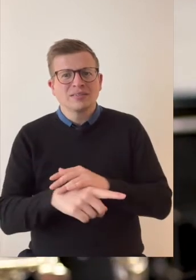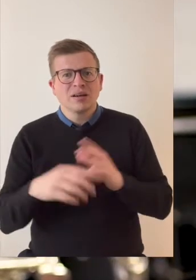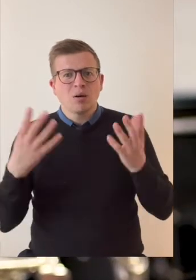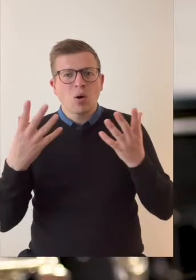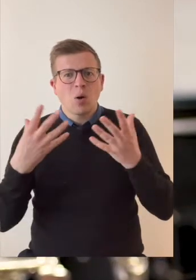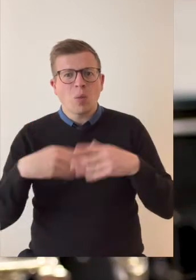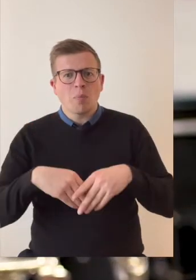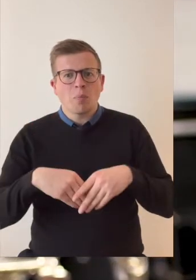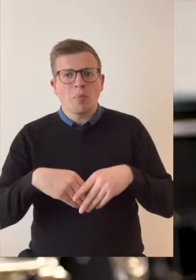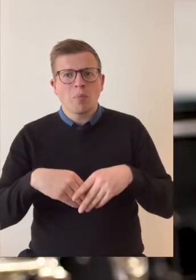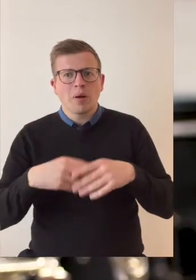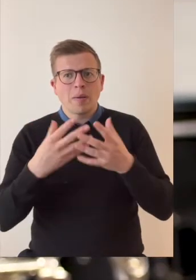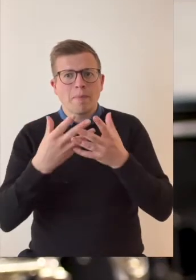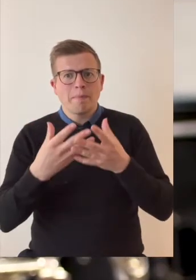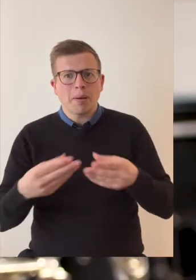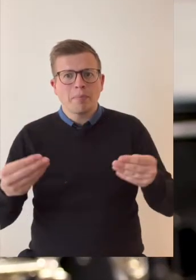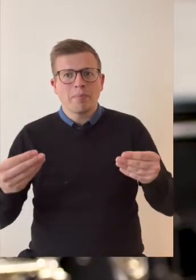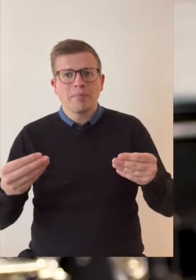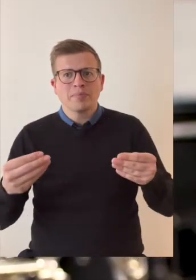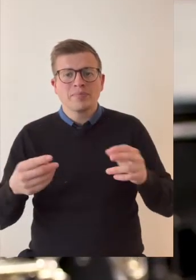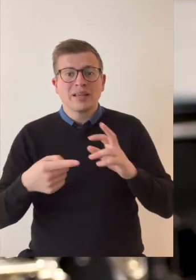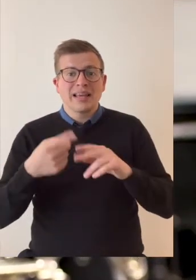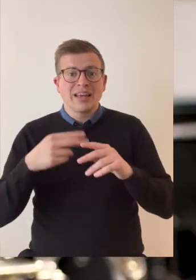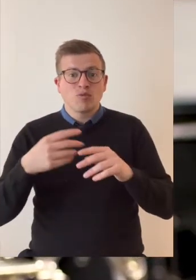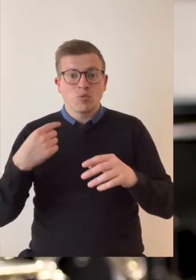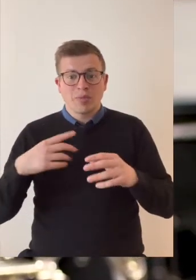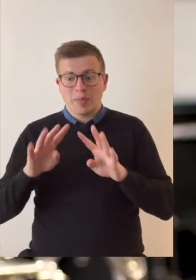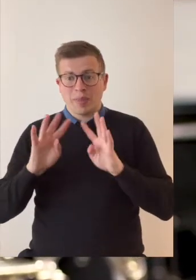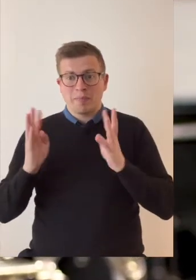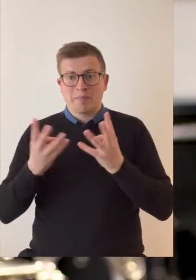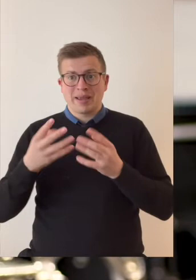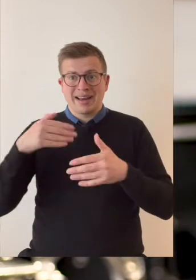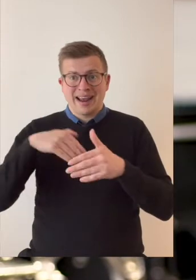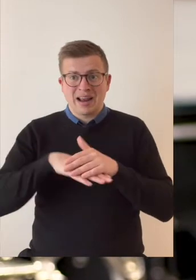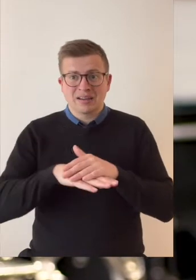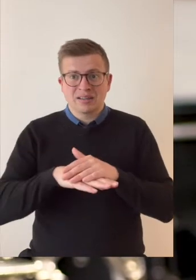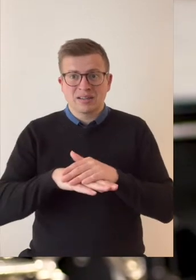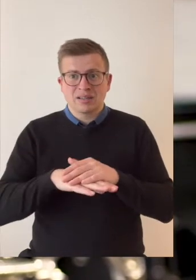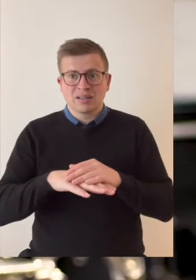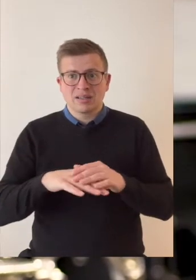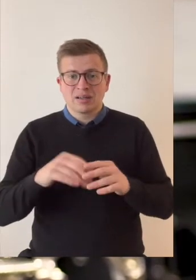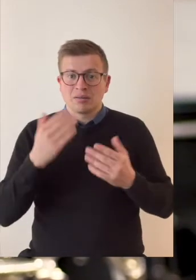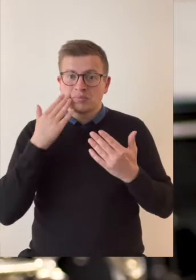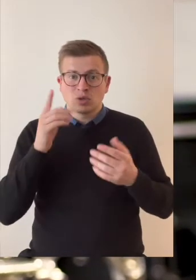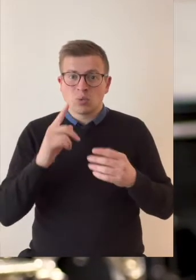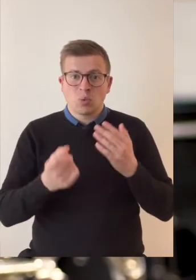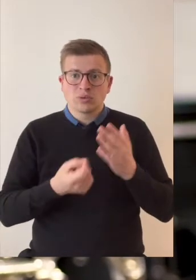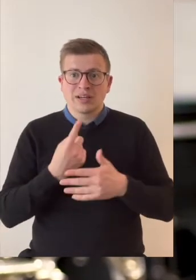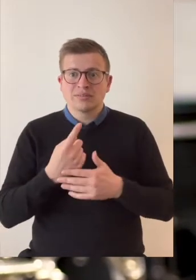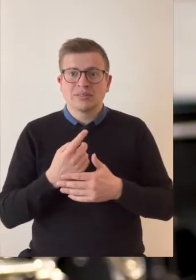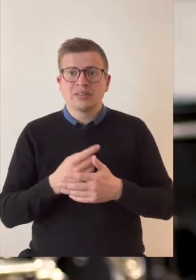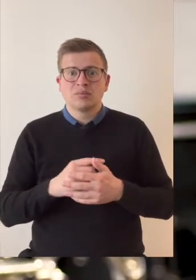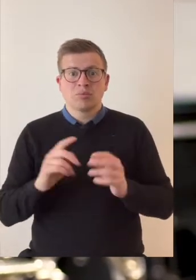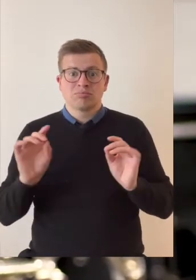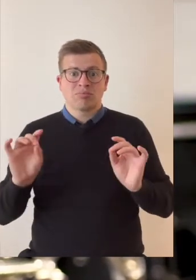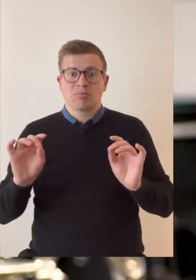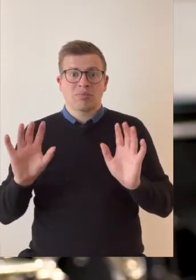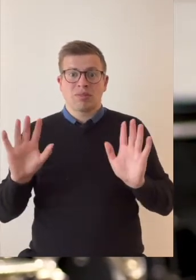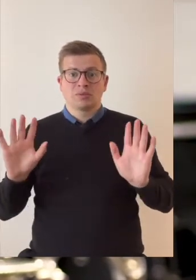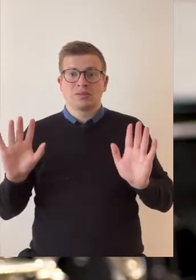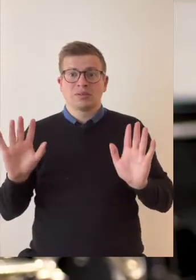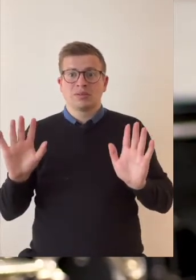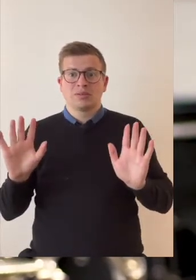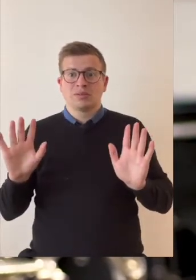collapsed. That... if we'd have been in, I don't know what would have happened, but they built, that was it.